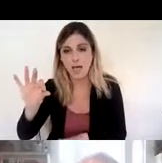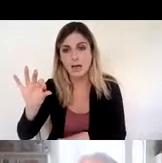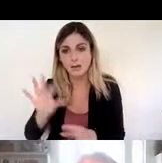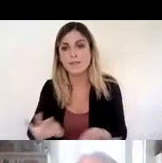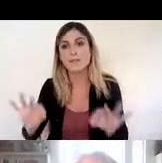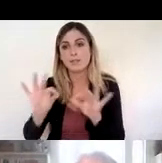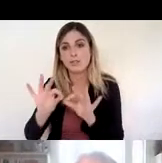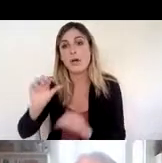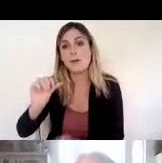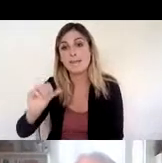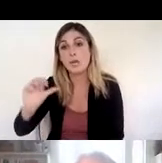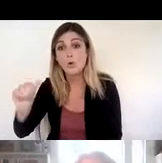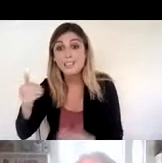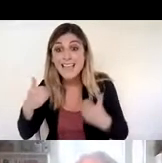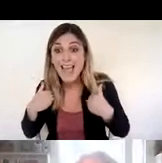myth that